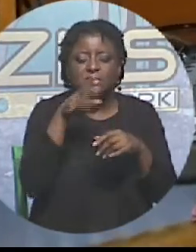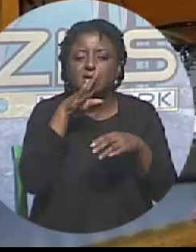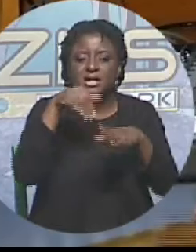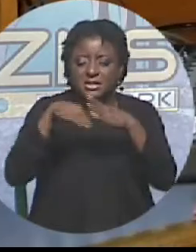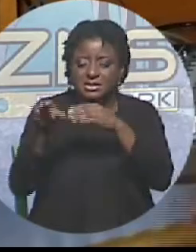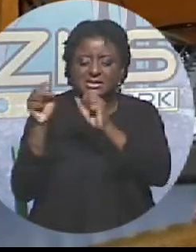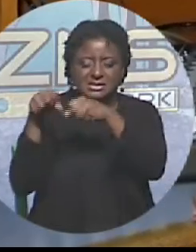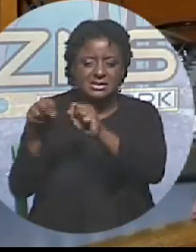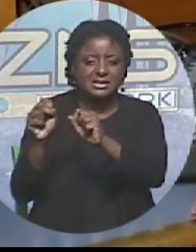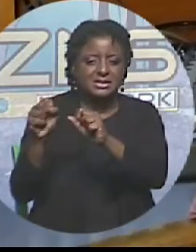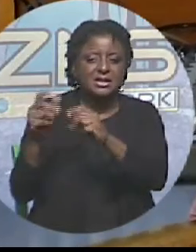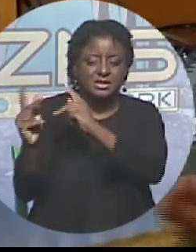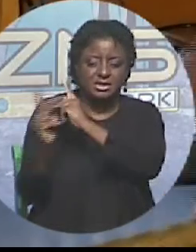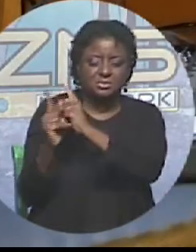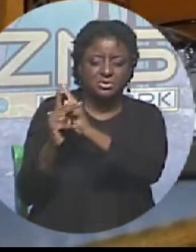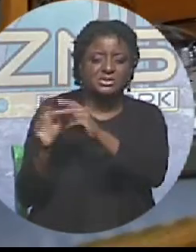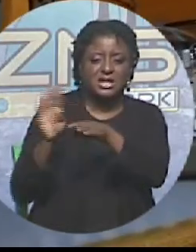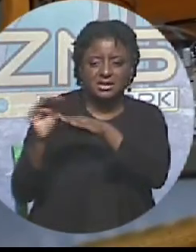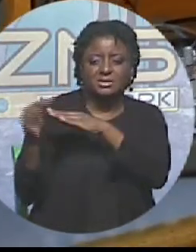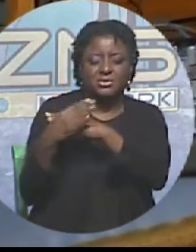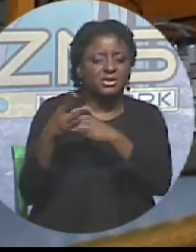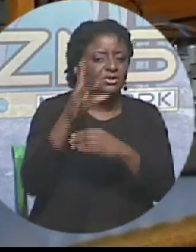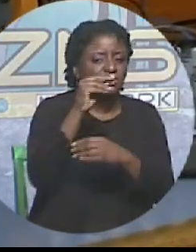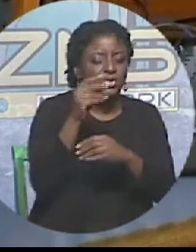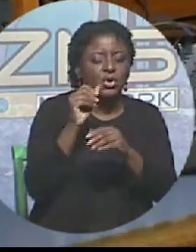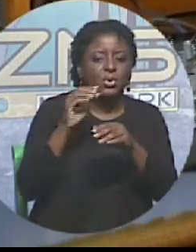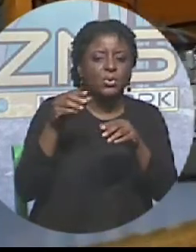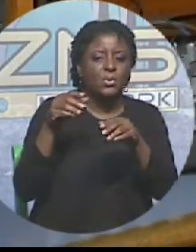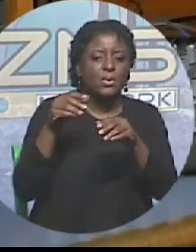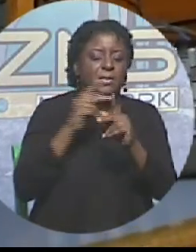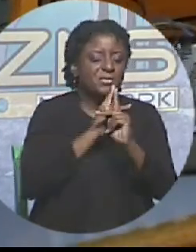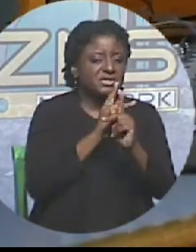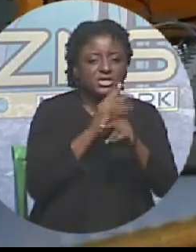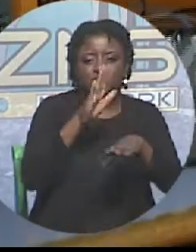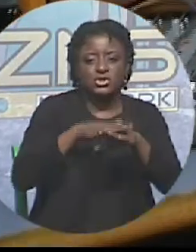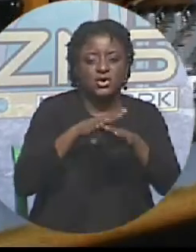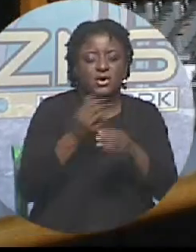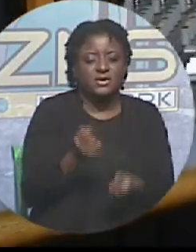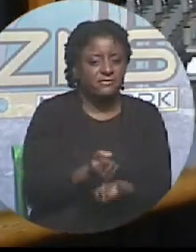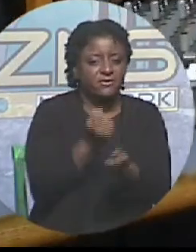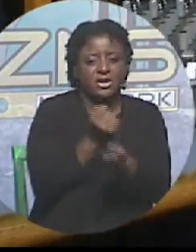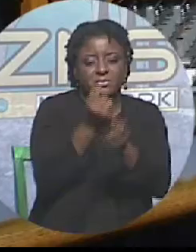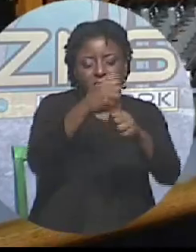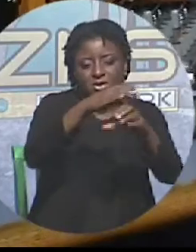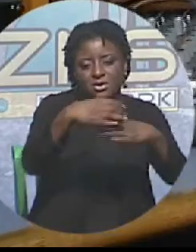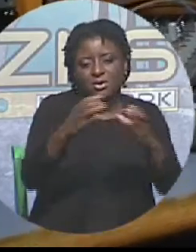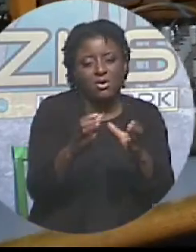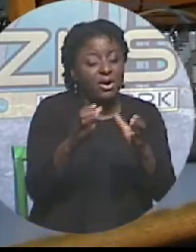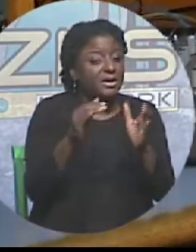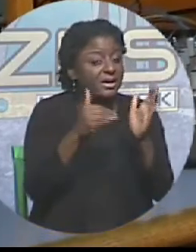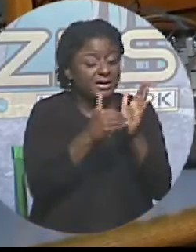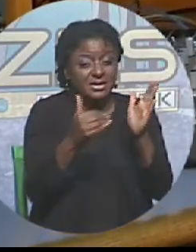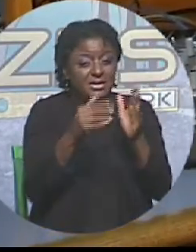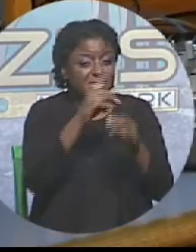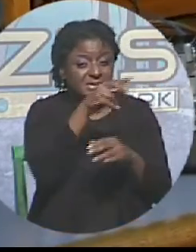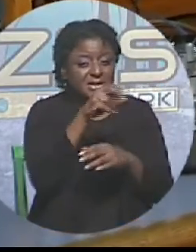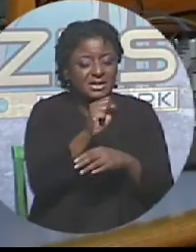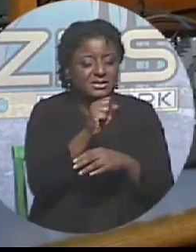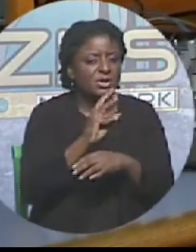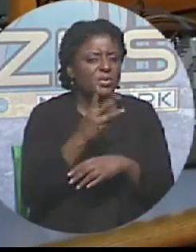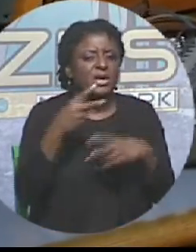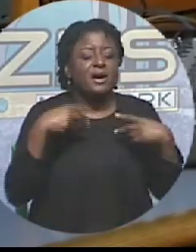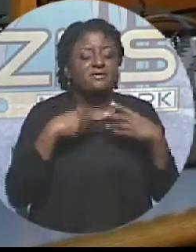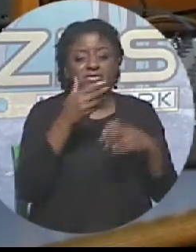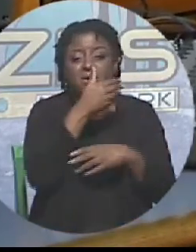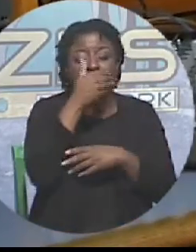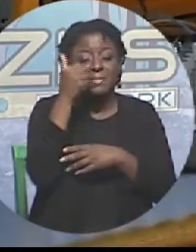sea. Protect our borders. There's no protection on the volleyball court for you guys against ZNS. We have the best player on